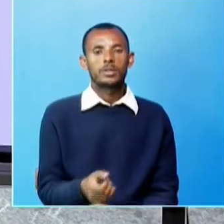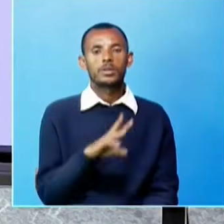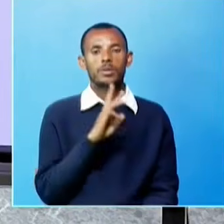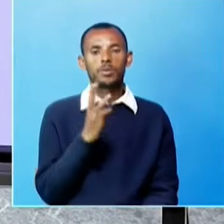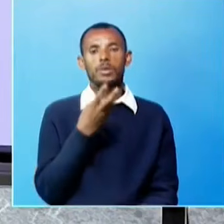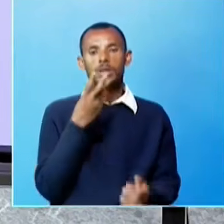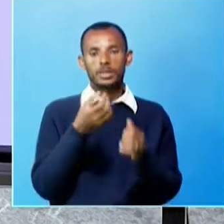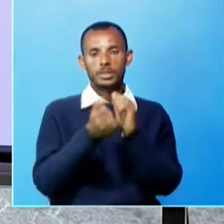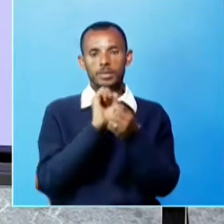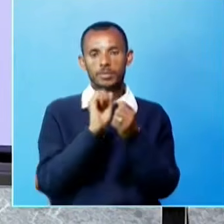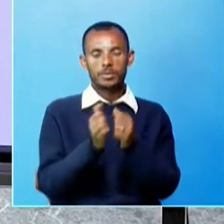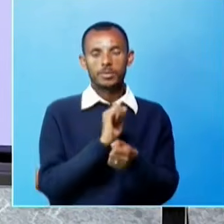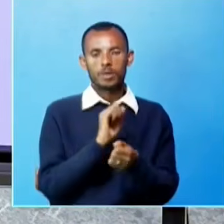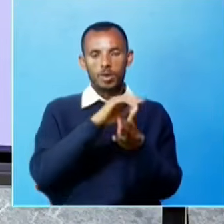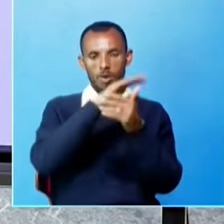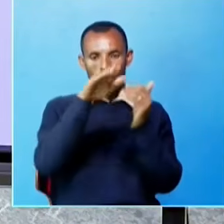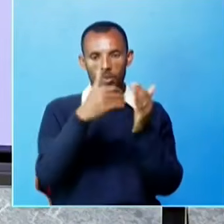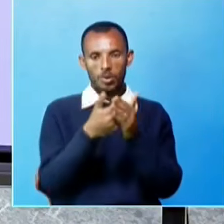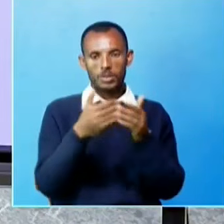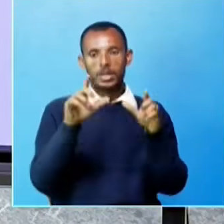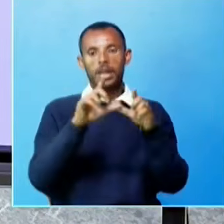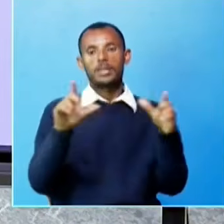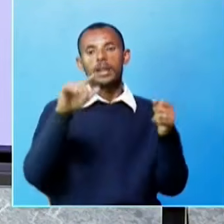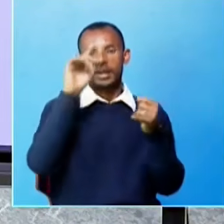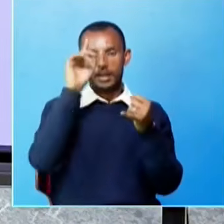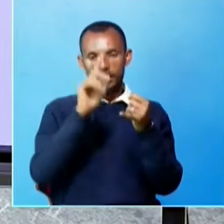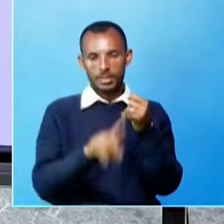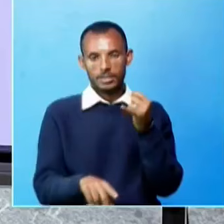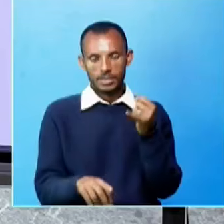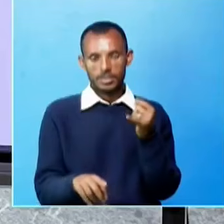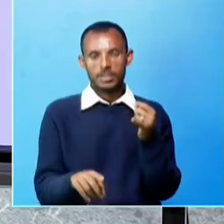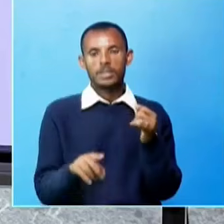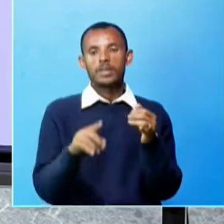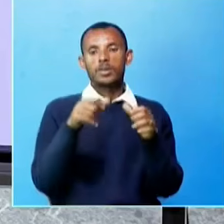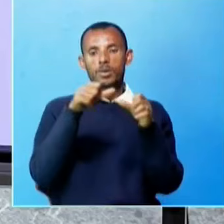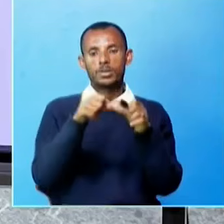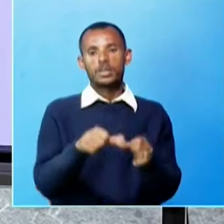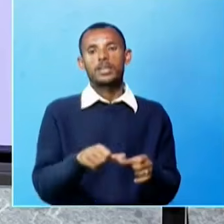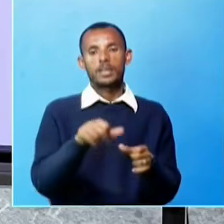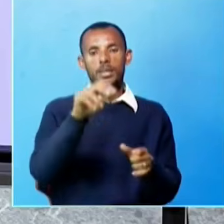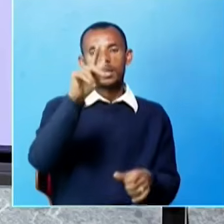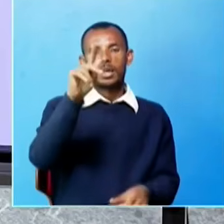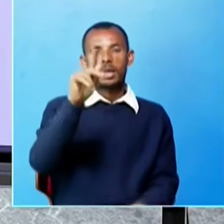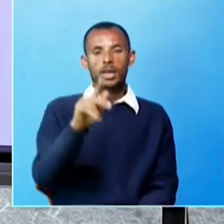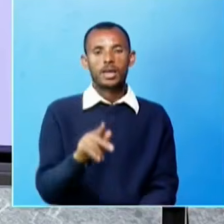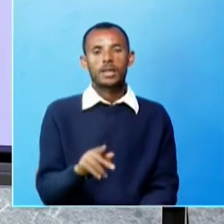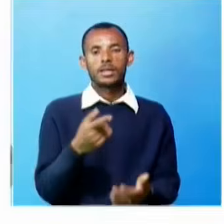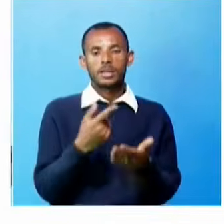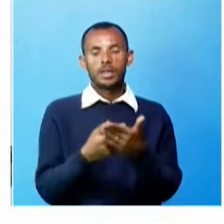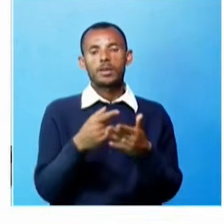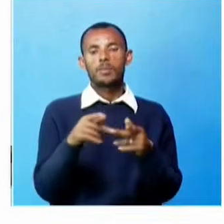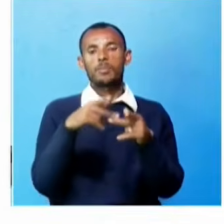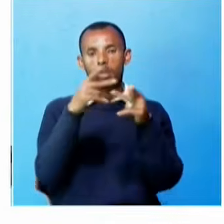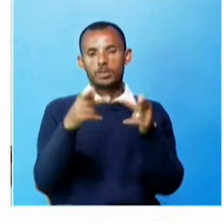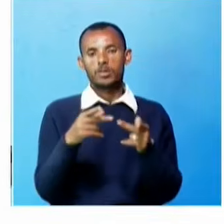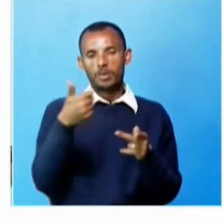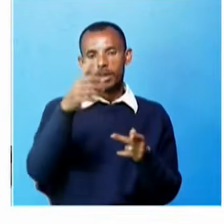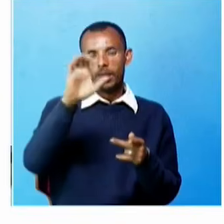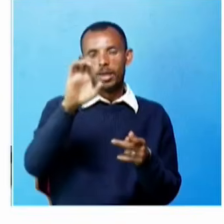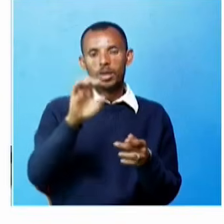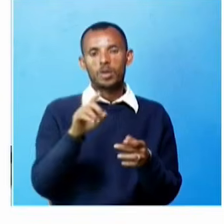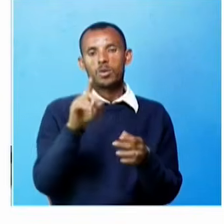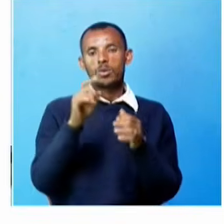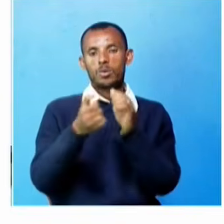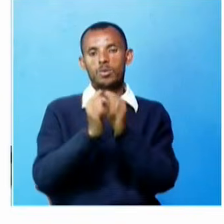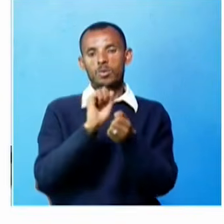we substitute in all the lateral edges, we substitute a certain constant K. So in place of AE, you can